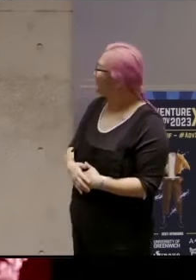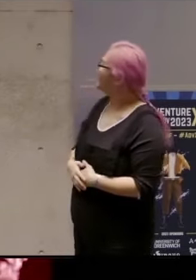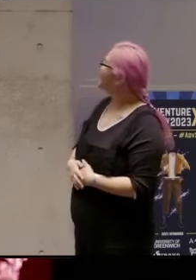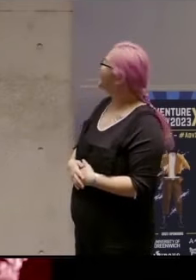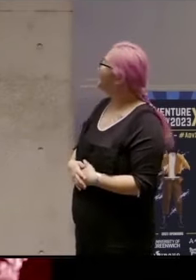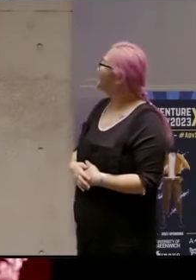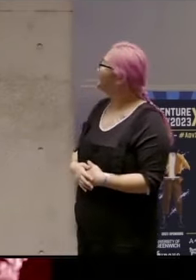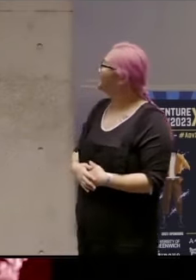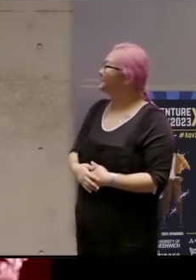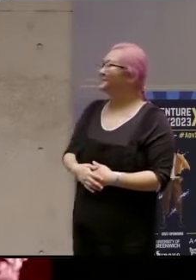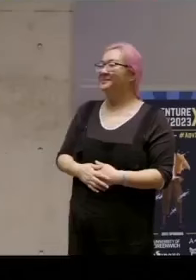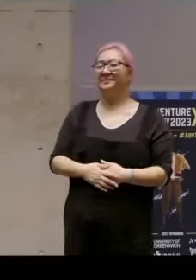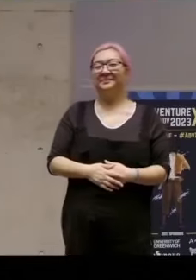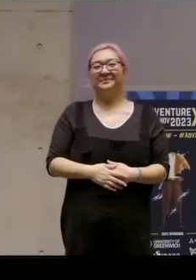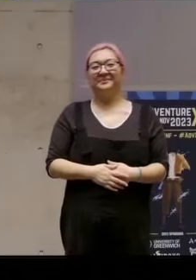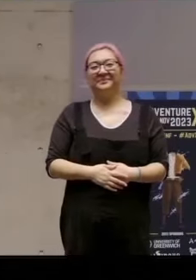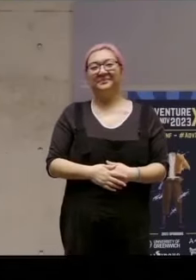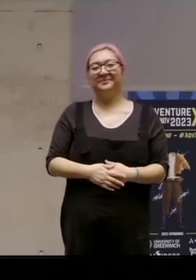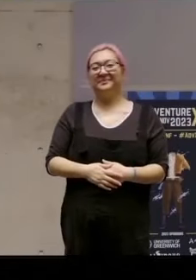kızıyım.